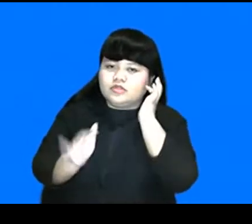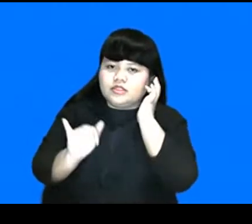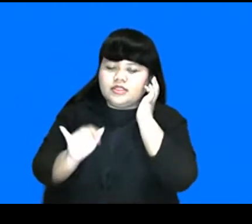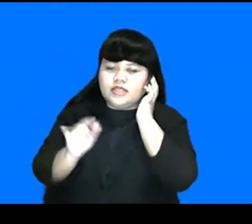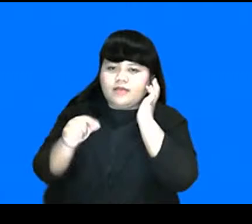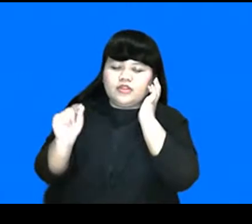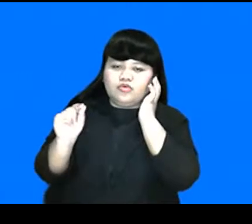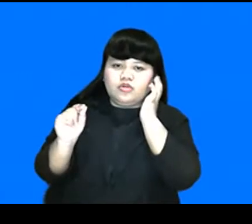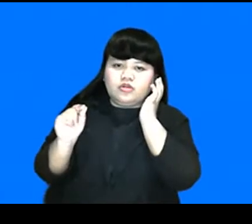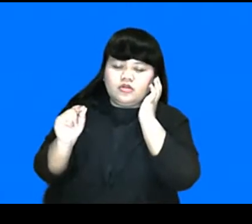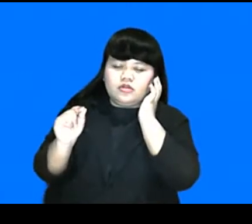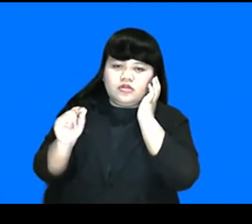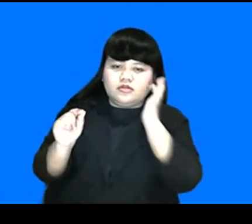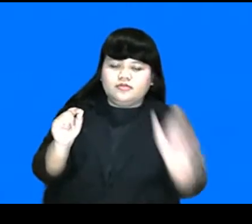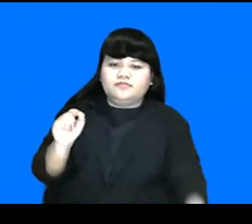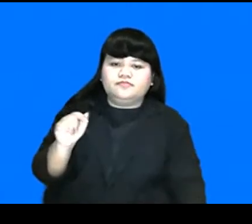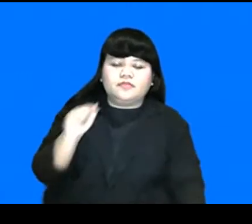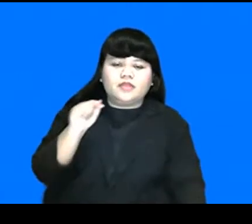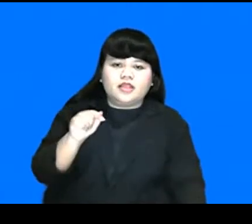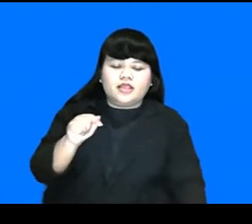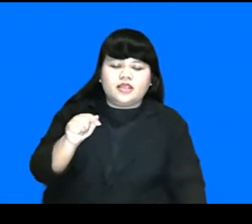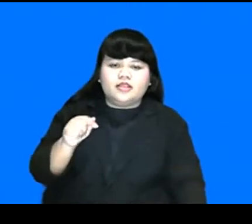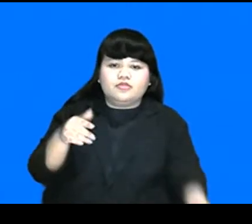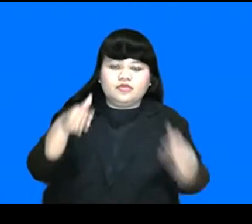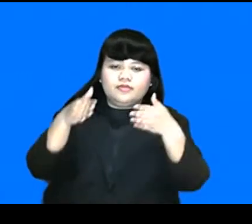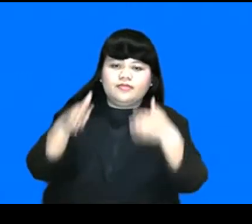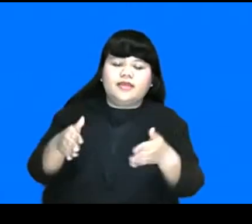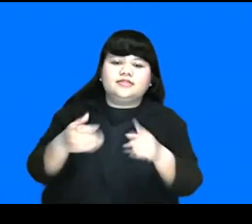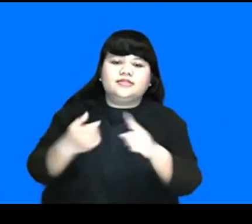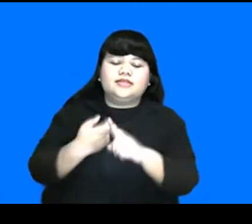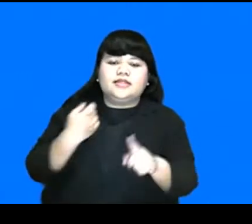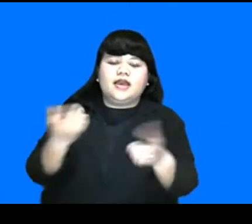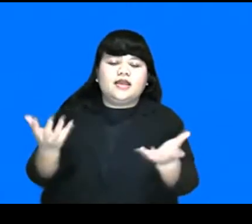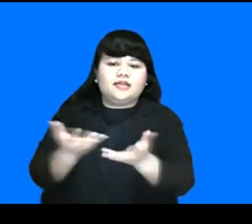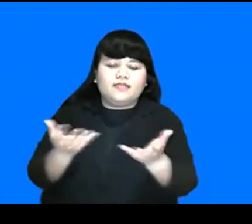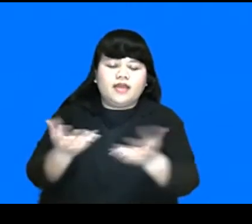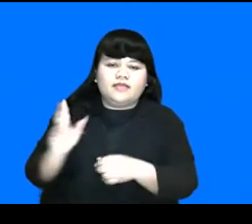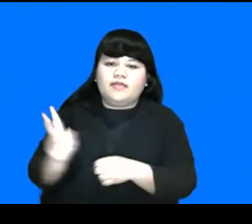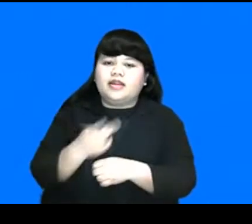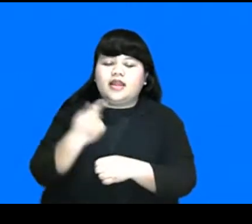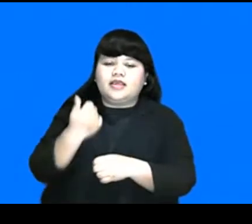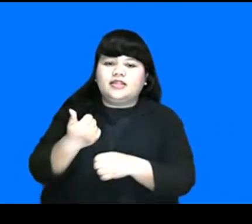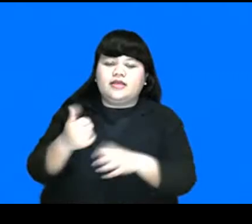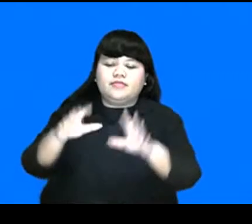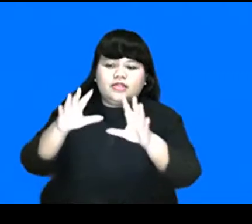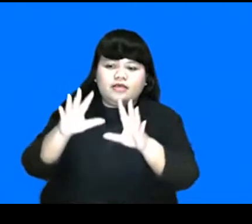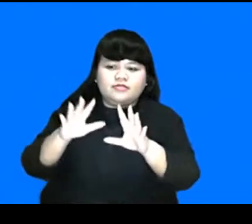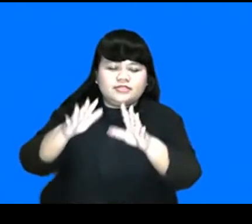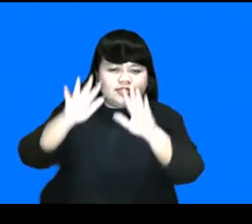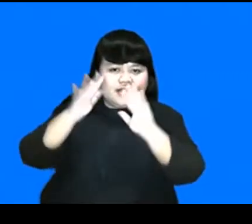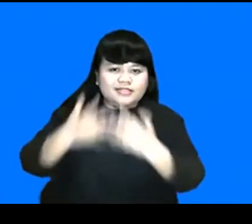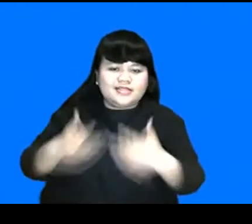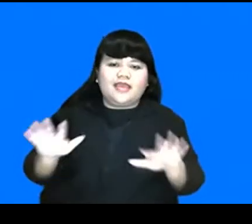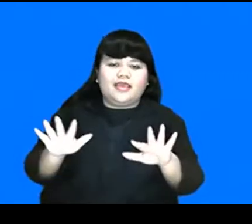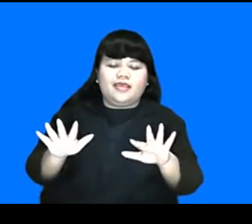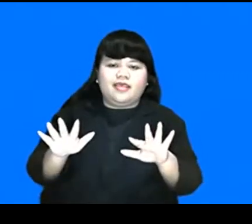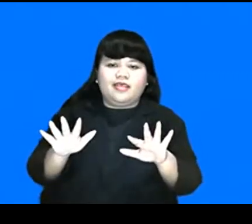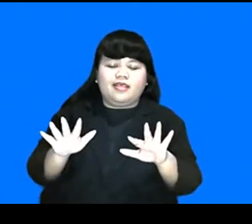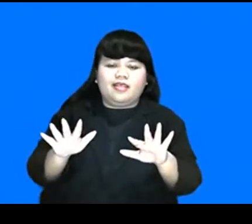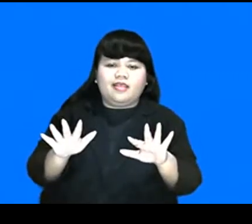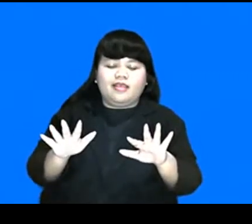dimension of the problem solving or to reducing poverty. But we need another dimensions to